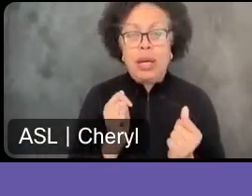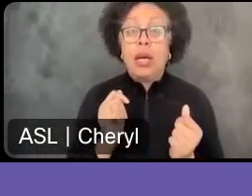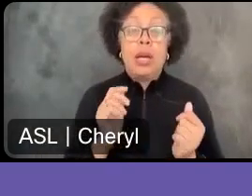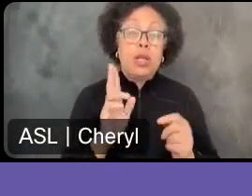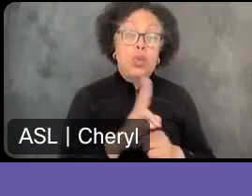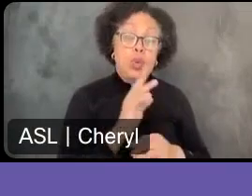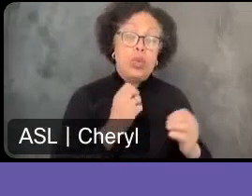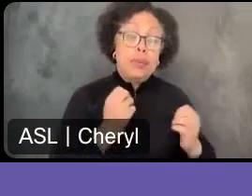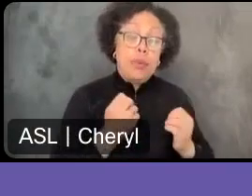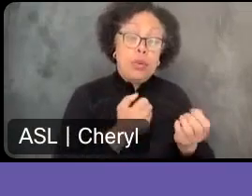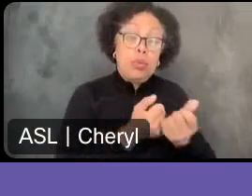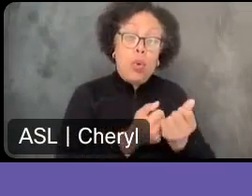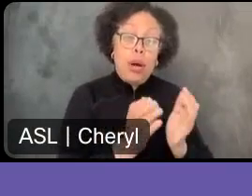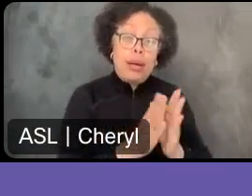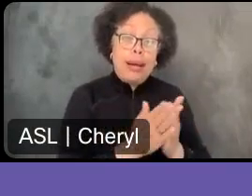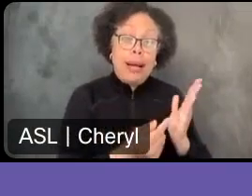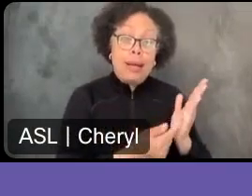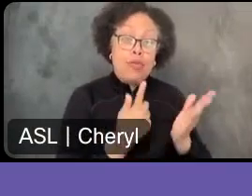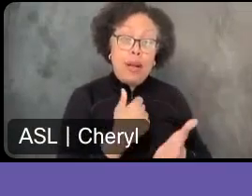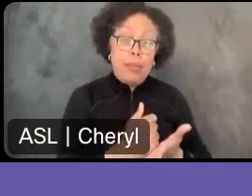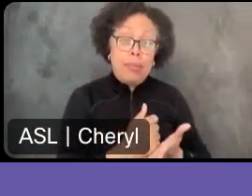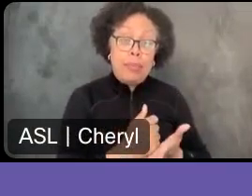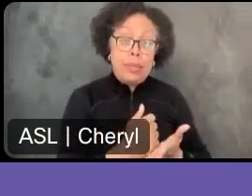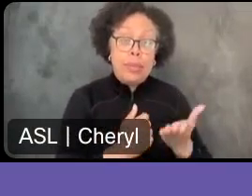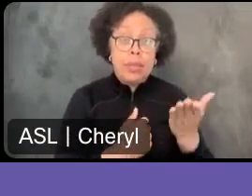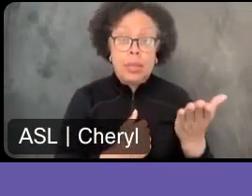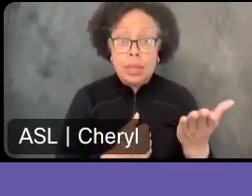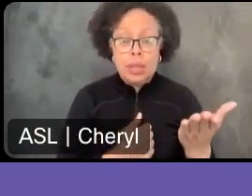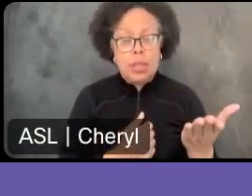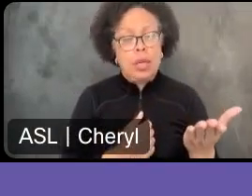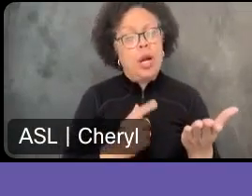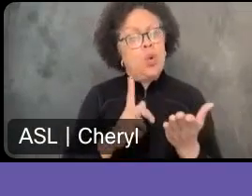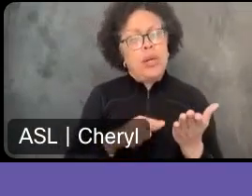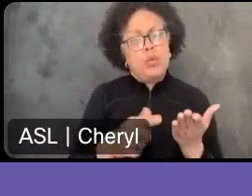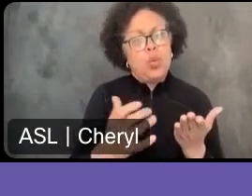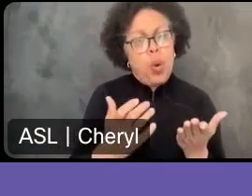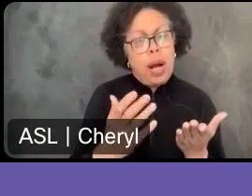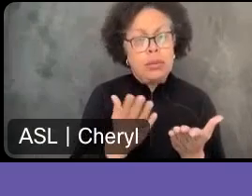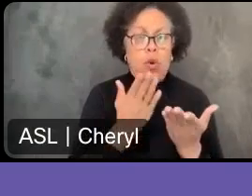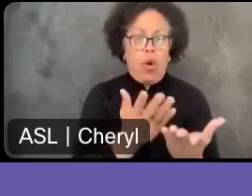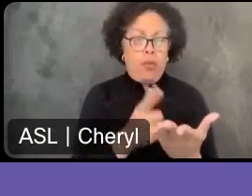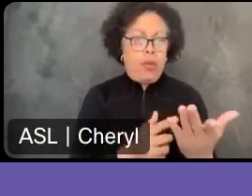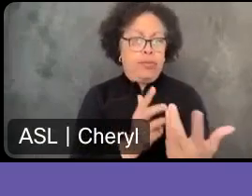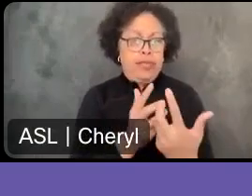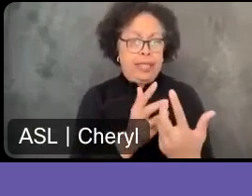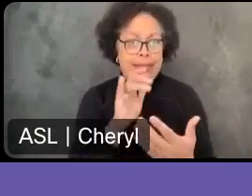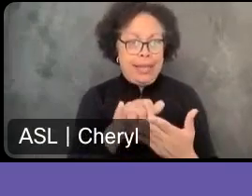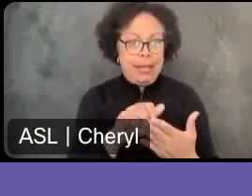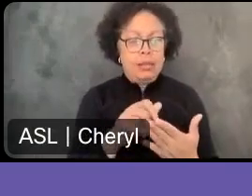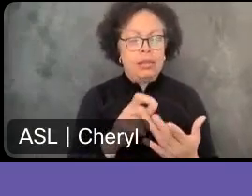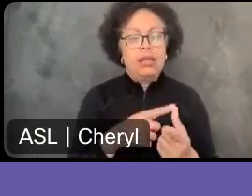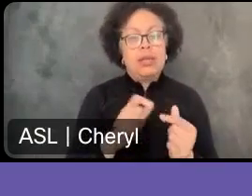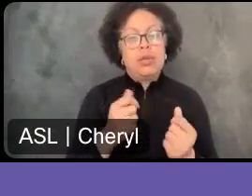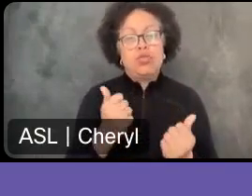help. Always offer within the context of what they want for themselves. And you can always try some of